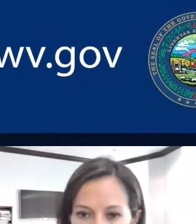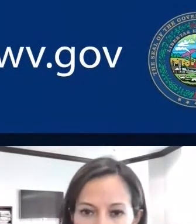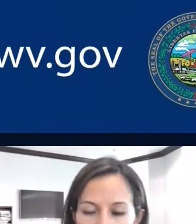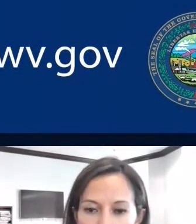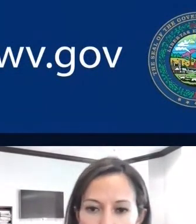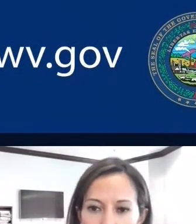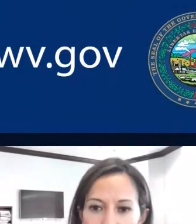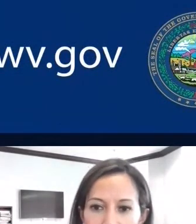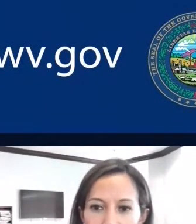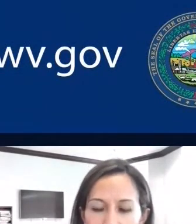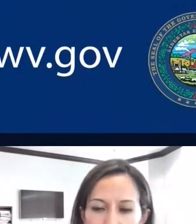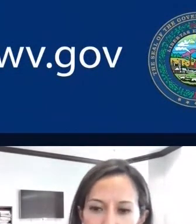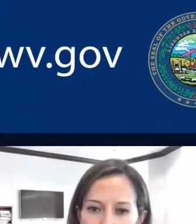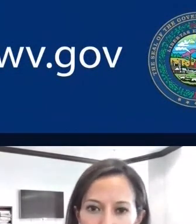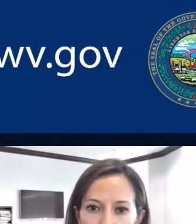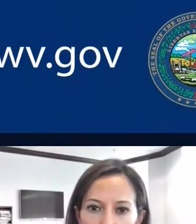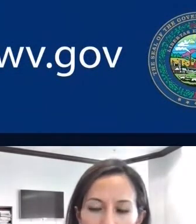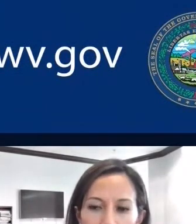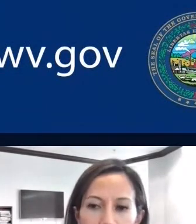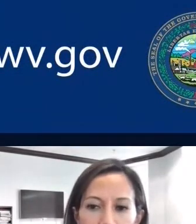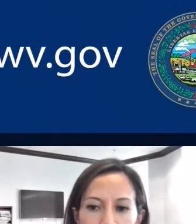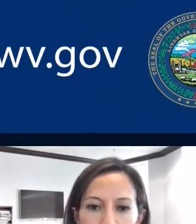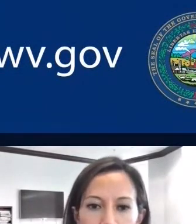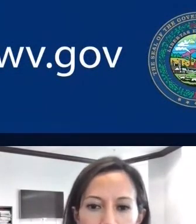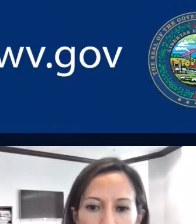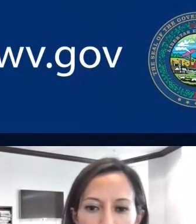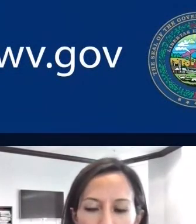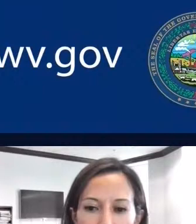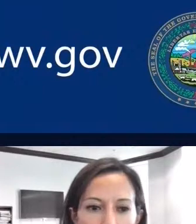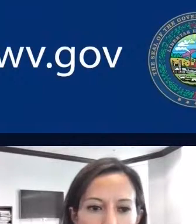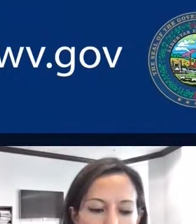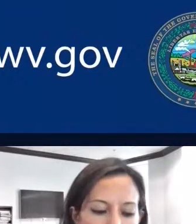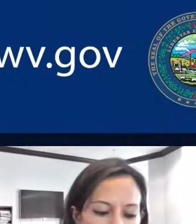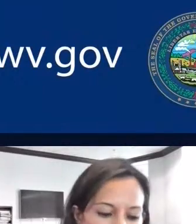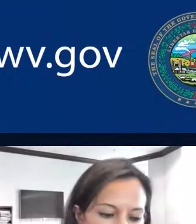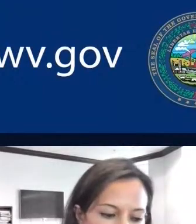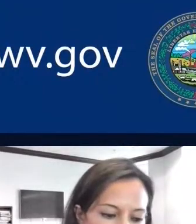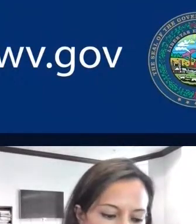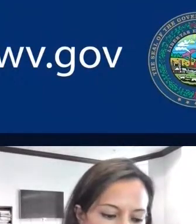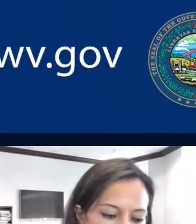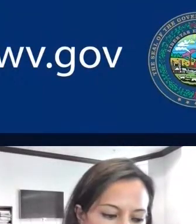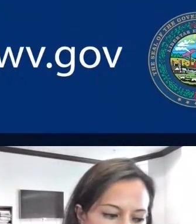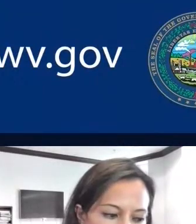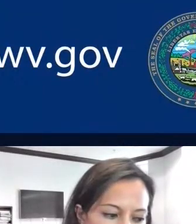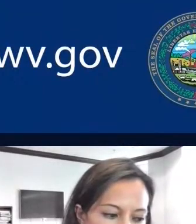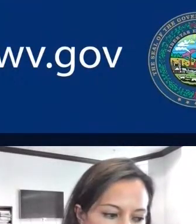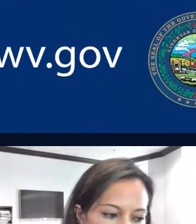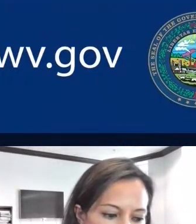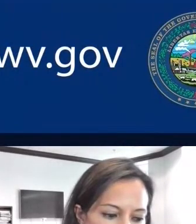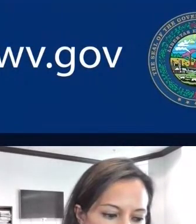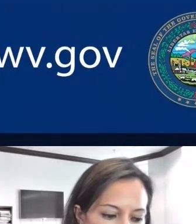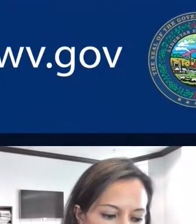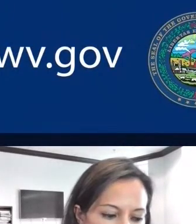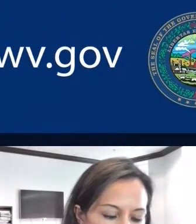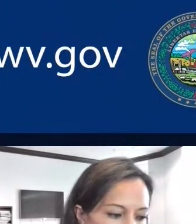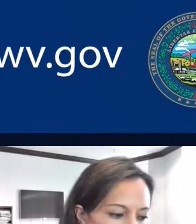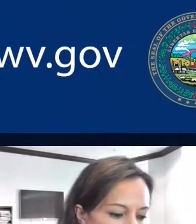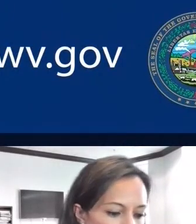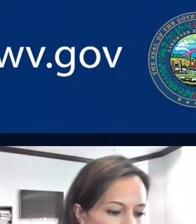11. Thank you for taking my question. When you look at the new numbers now, and we've